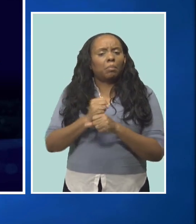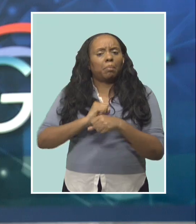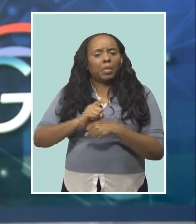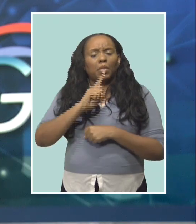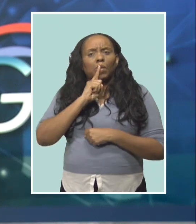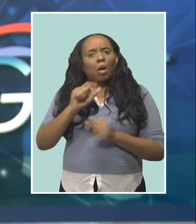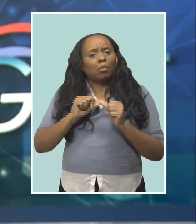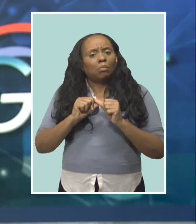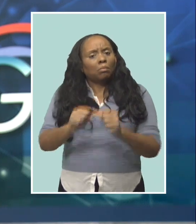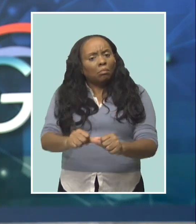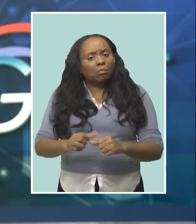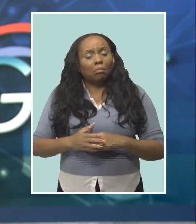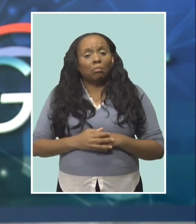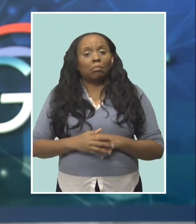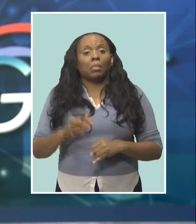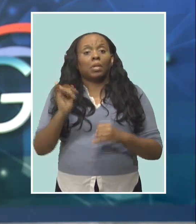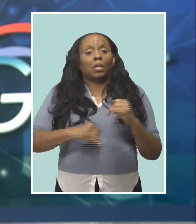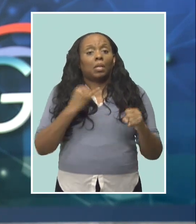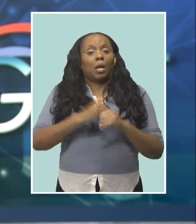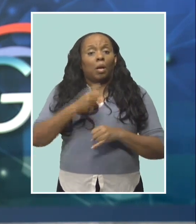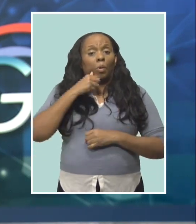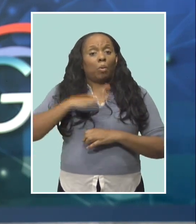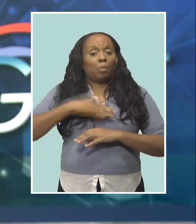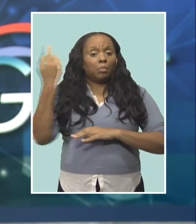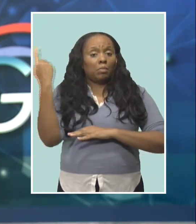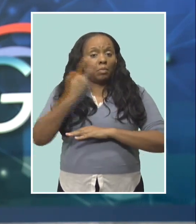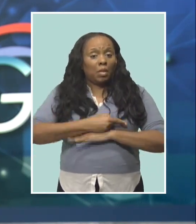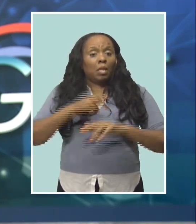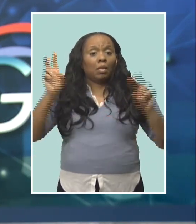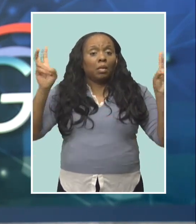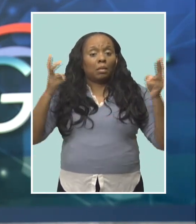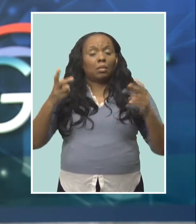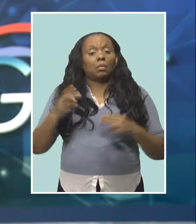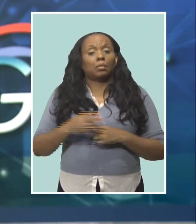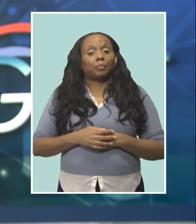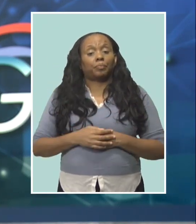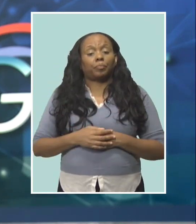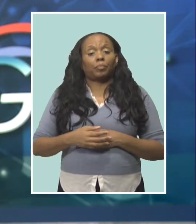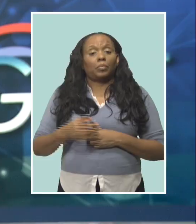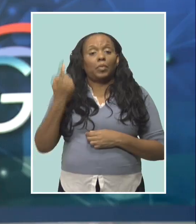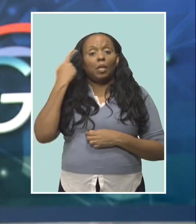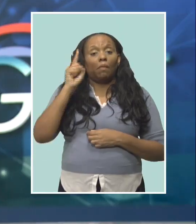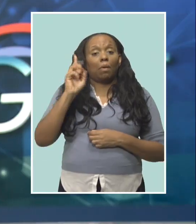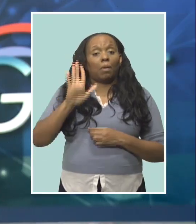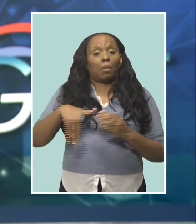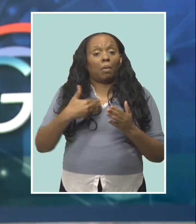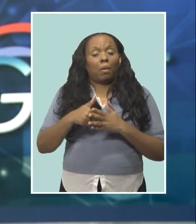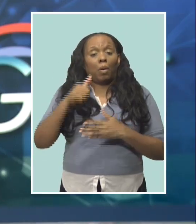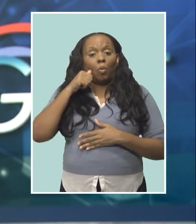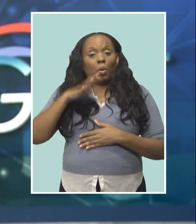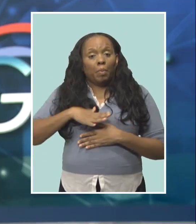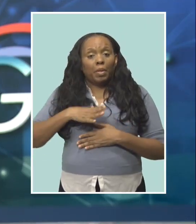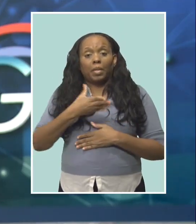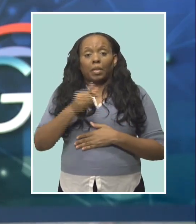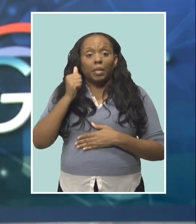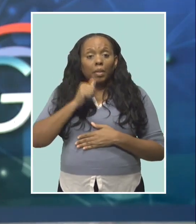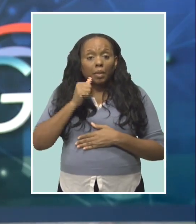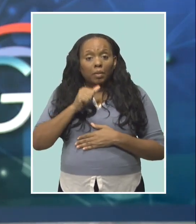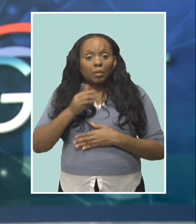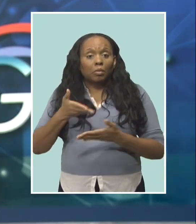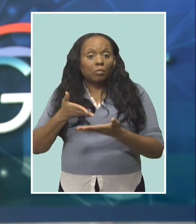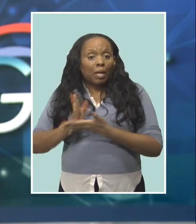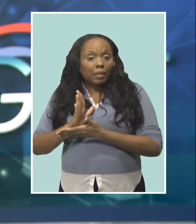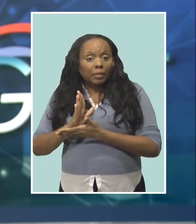renew. International Women's Day is being observed under the theme For All Women and Girls, Rights, Equality,